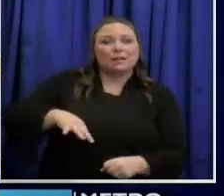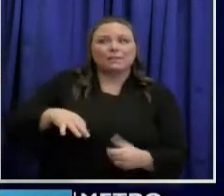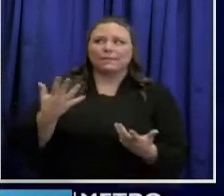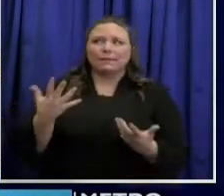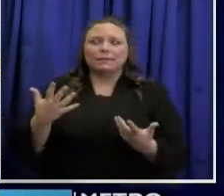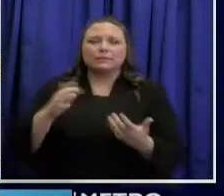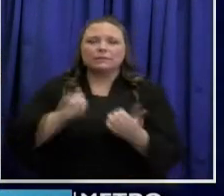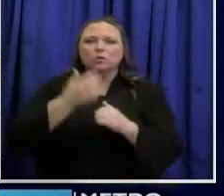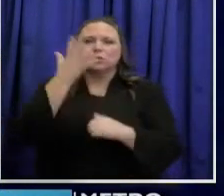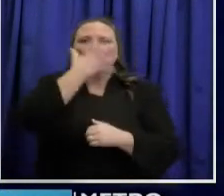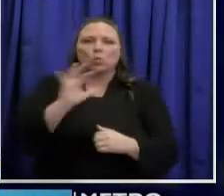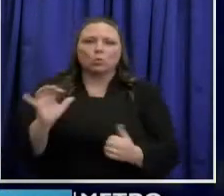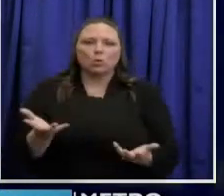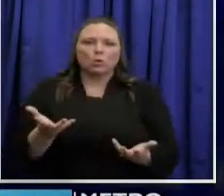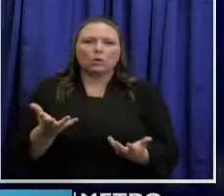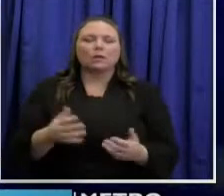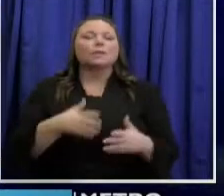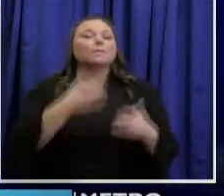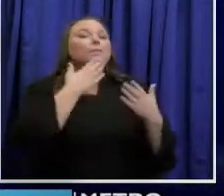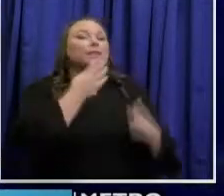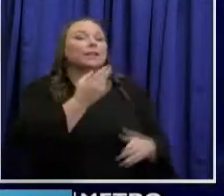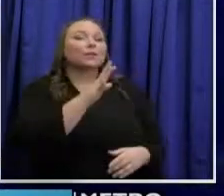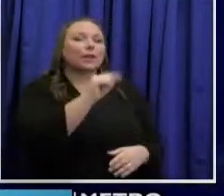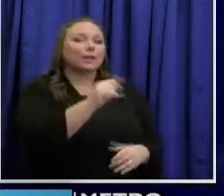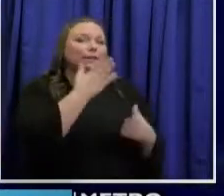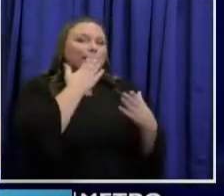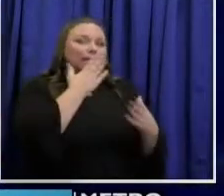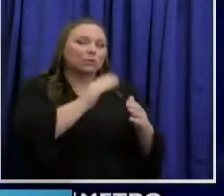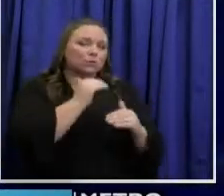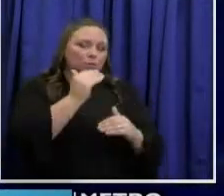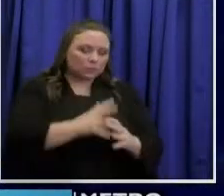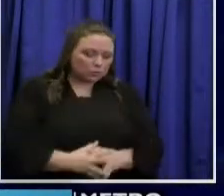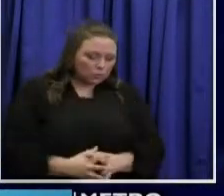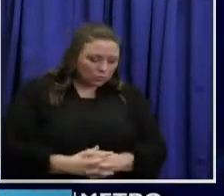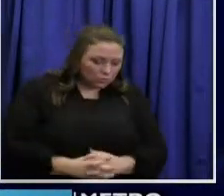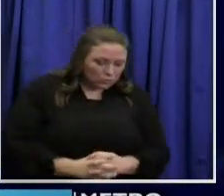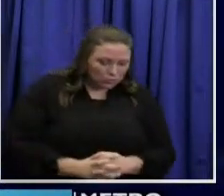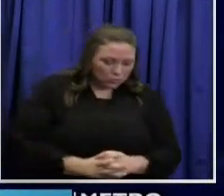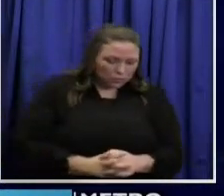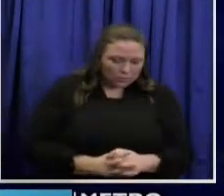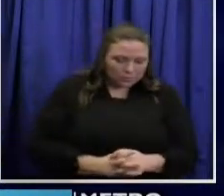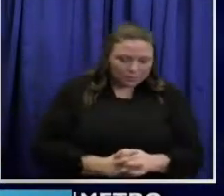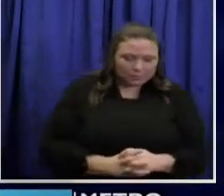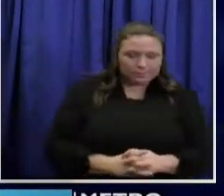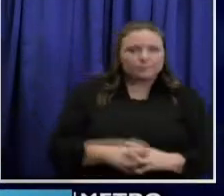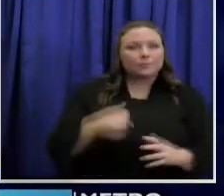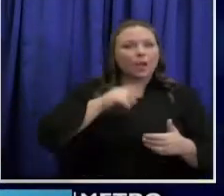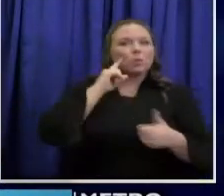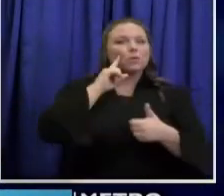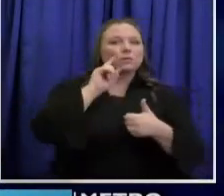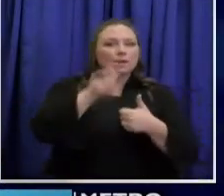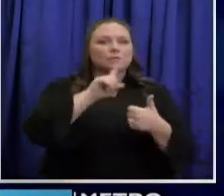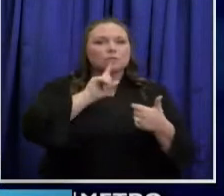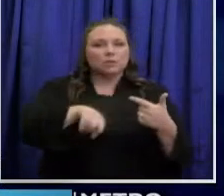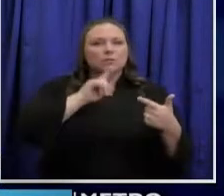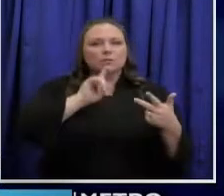Well, thank you, Harriet, very much. And I'll get to all three